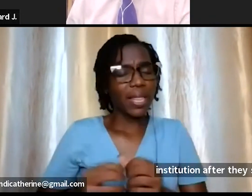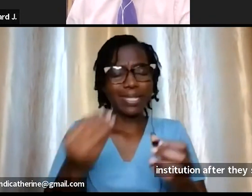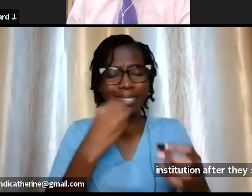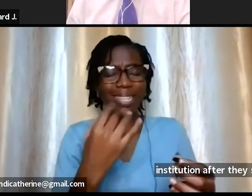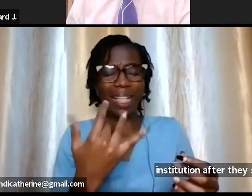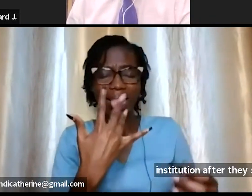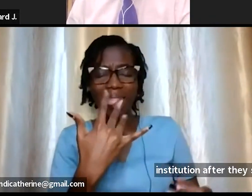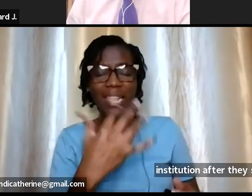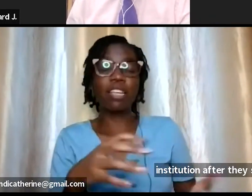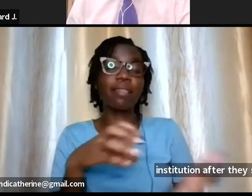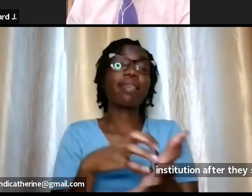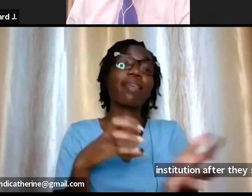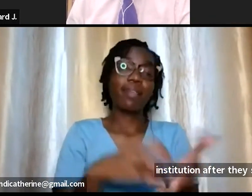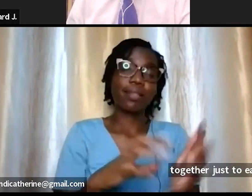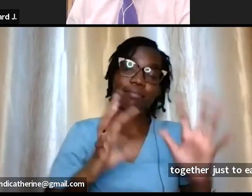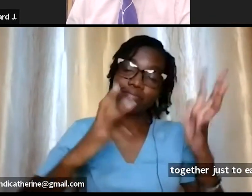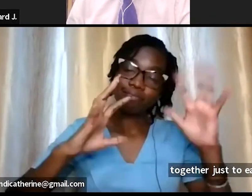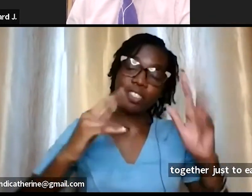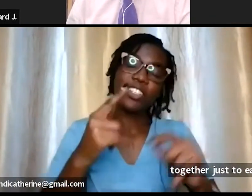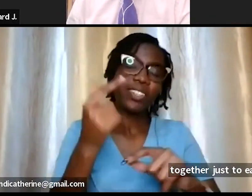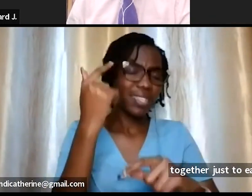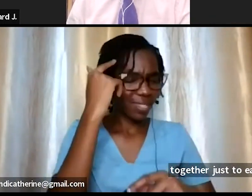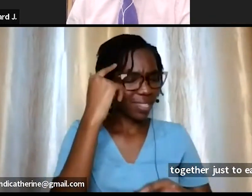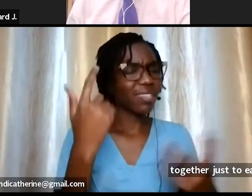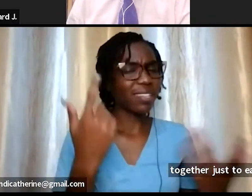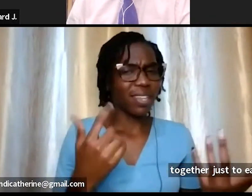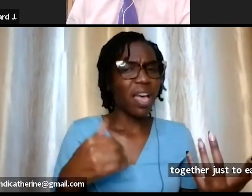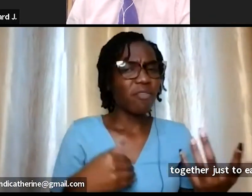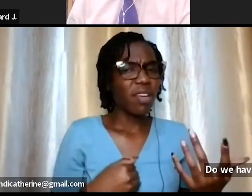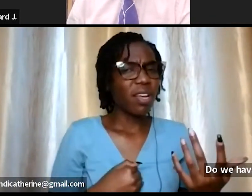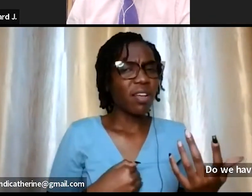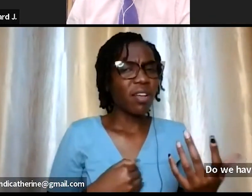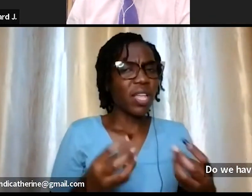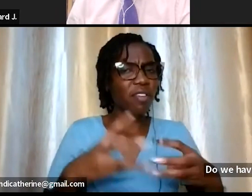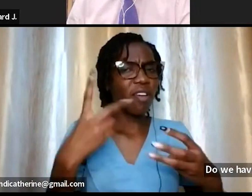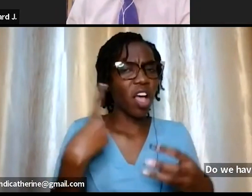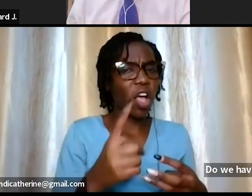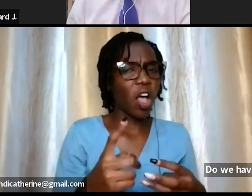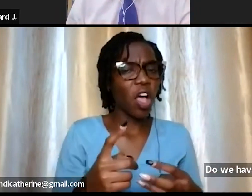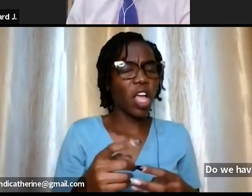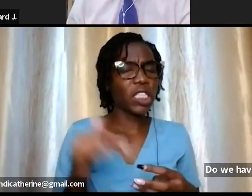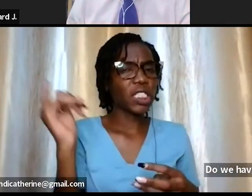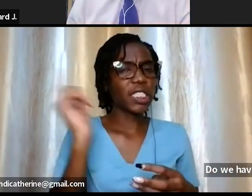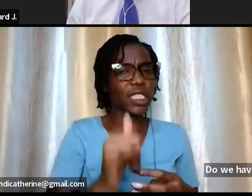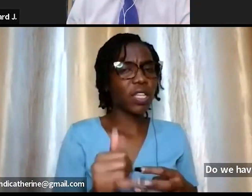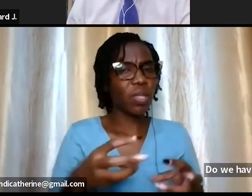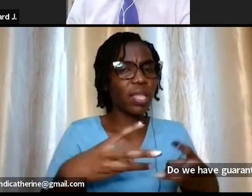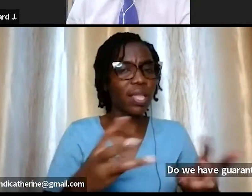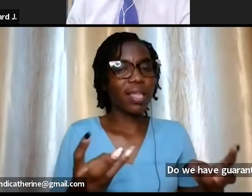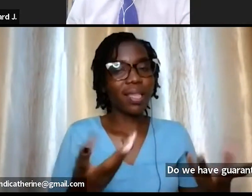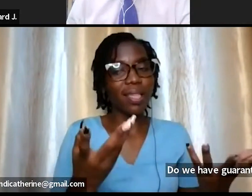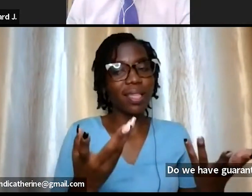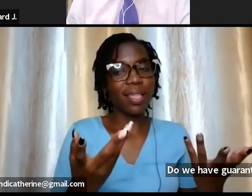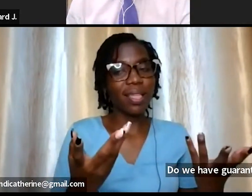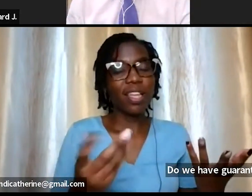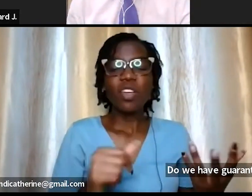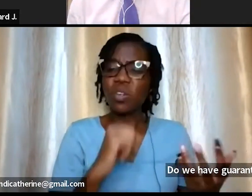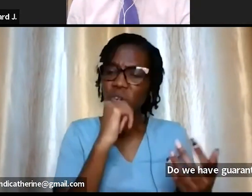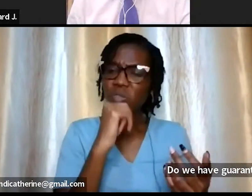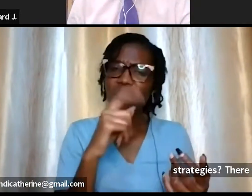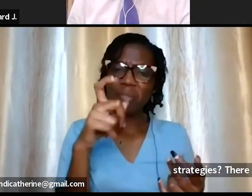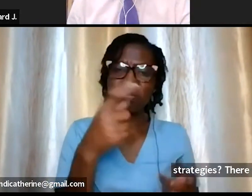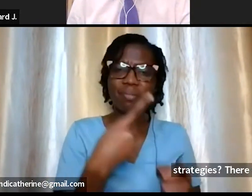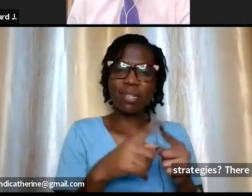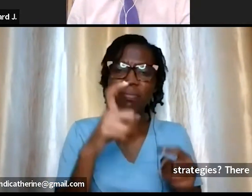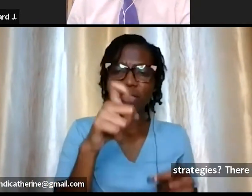birthday. Do we have guarantees in terms of like retention strategies? There are no guarantees in this life, but you have to do